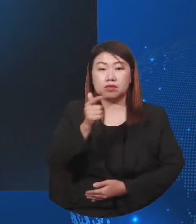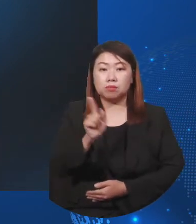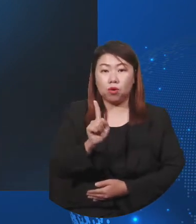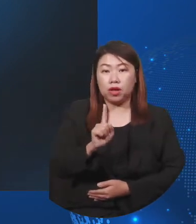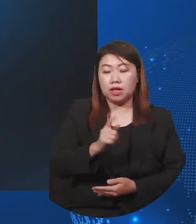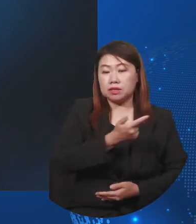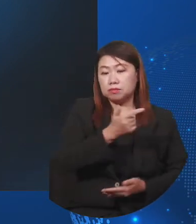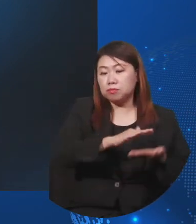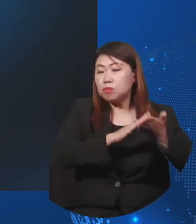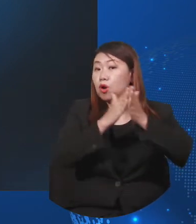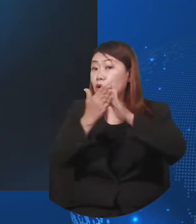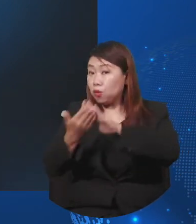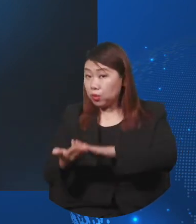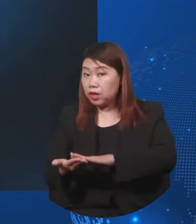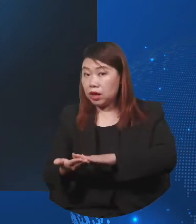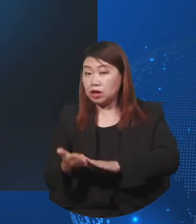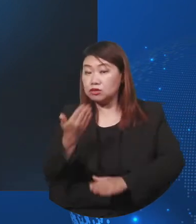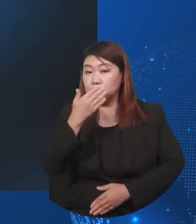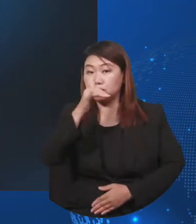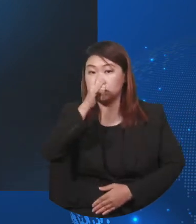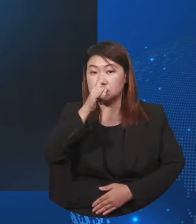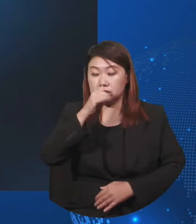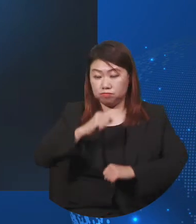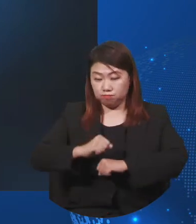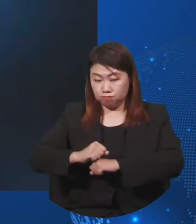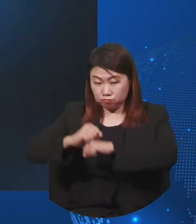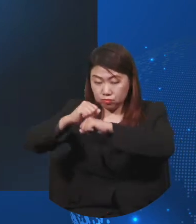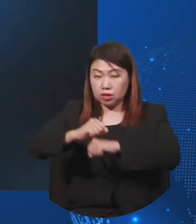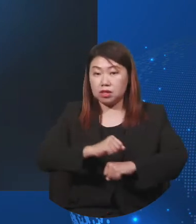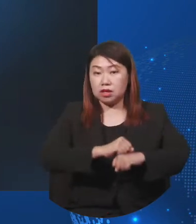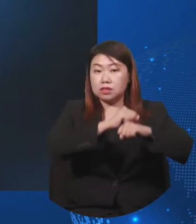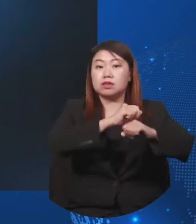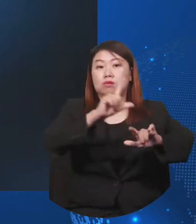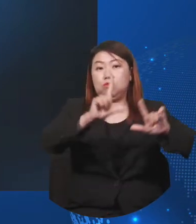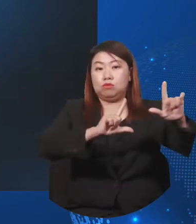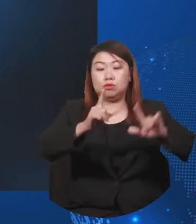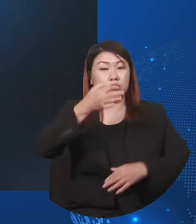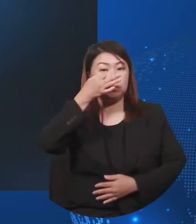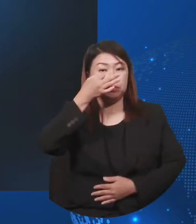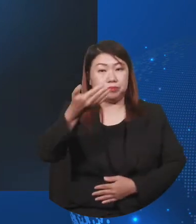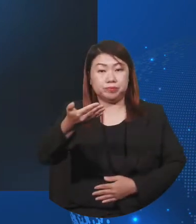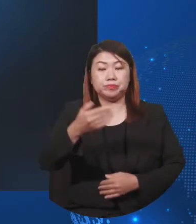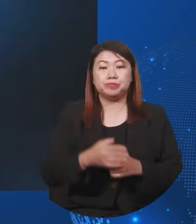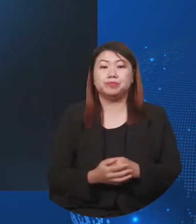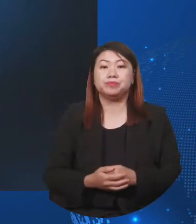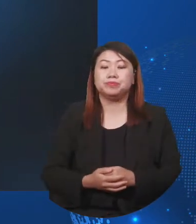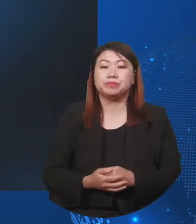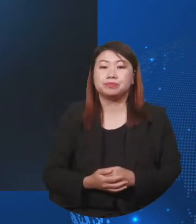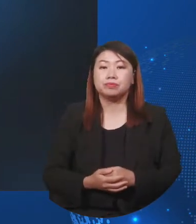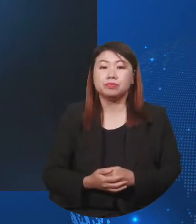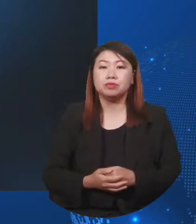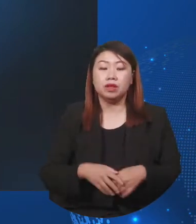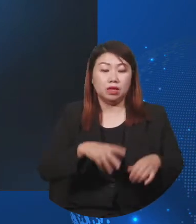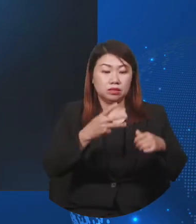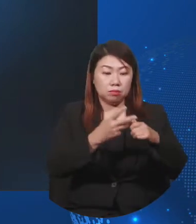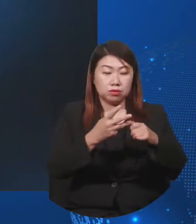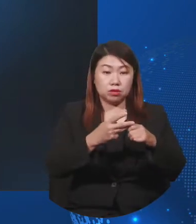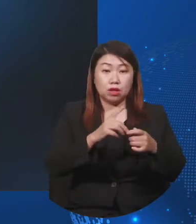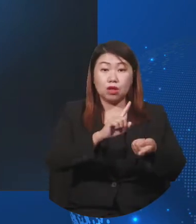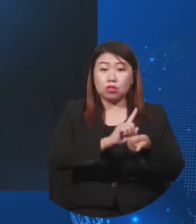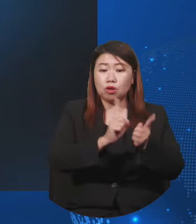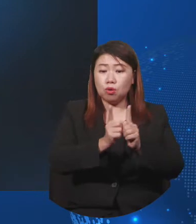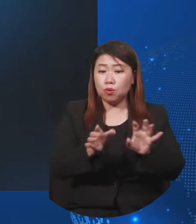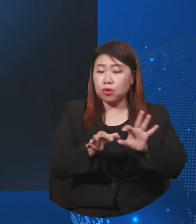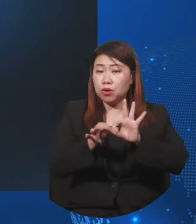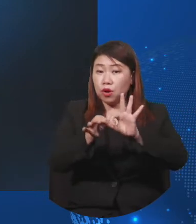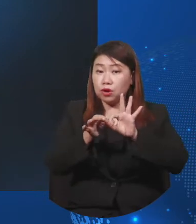impact. The third area, more effective, networked, and inclusive multilateralism. In the UN